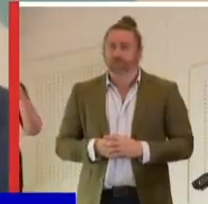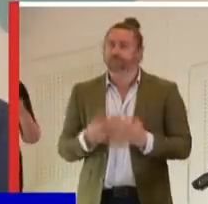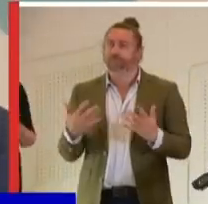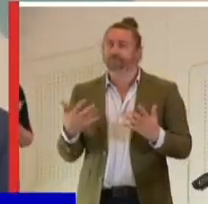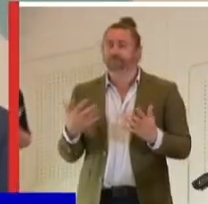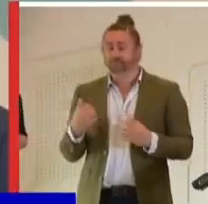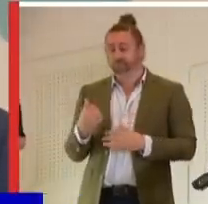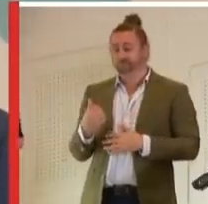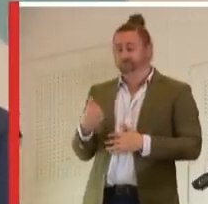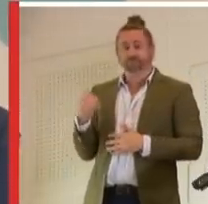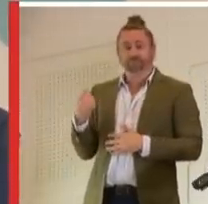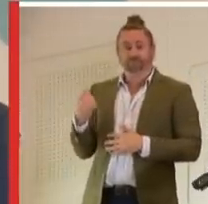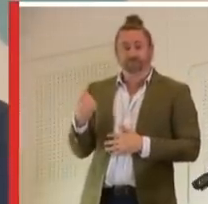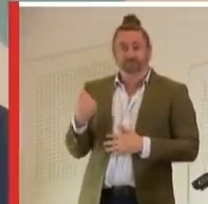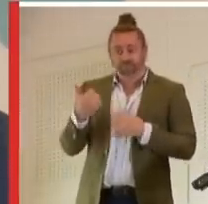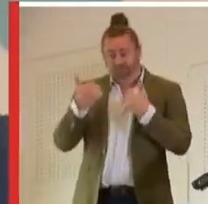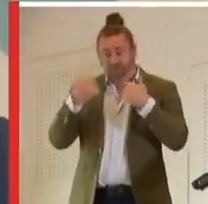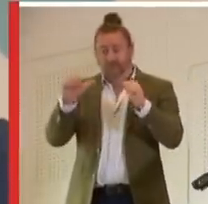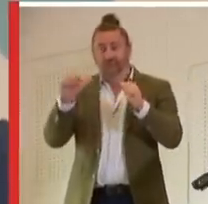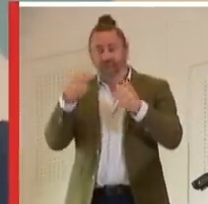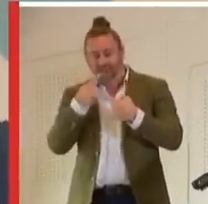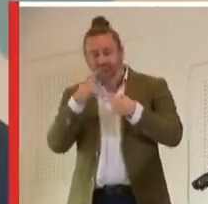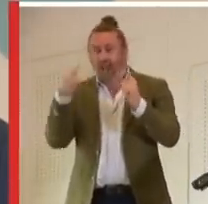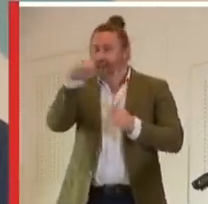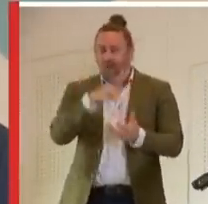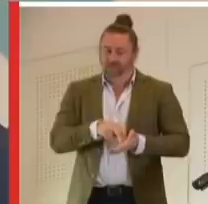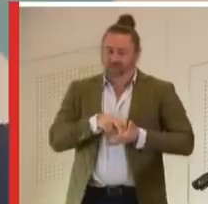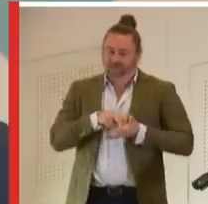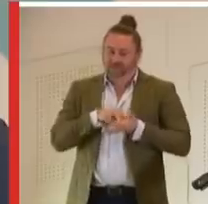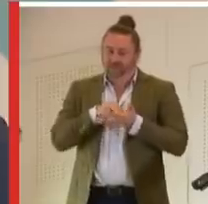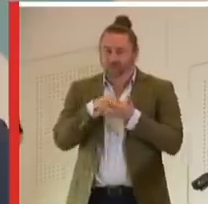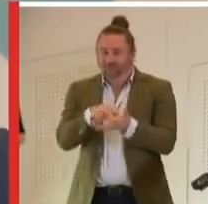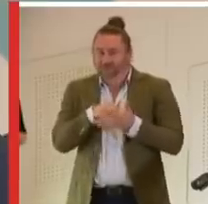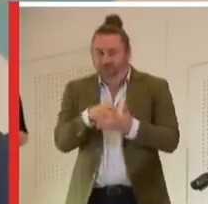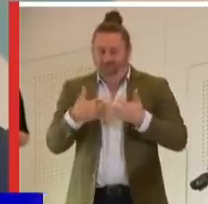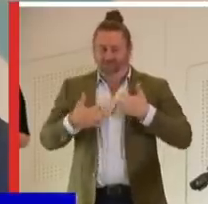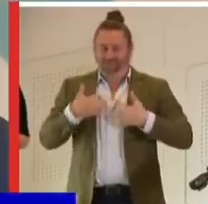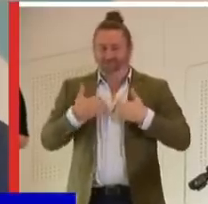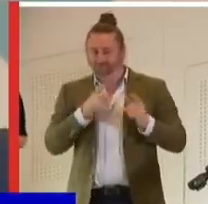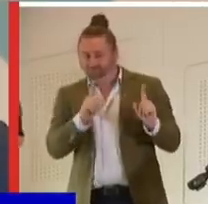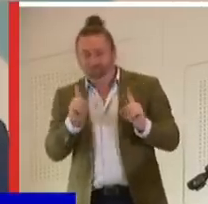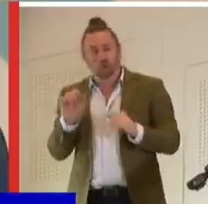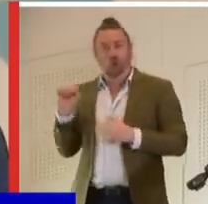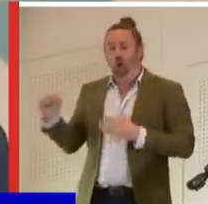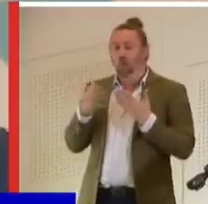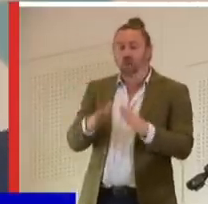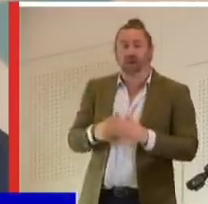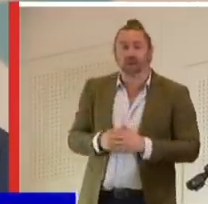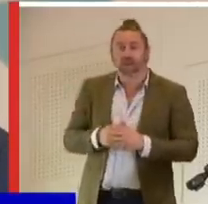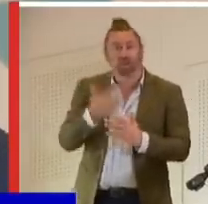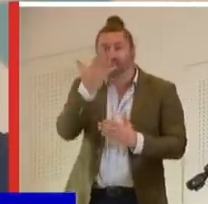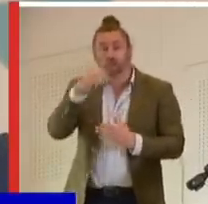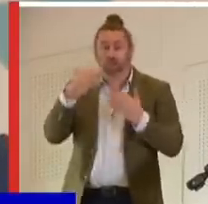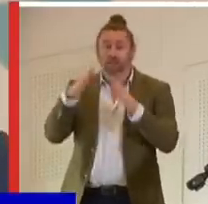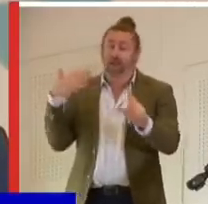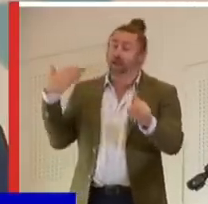Well, today the Premier is doing exactly what Queenslanders have learned to expect from her, as she has always done throughout this